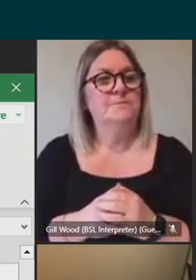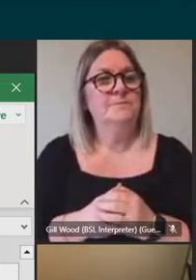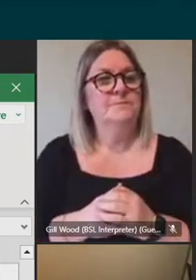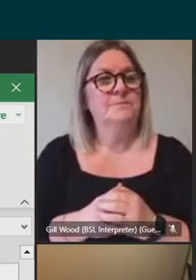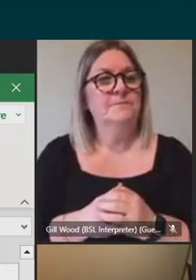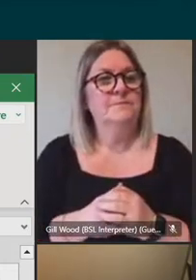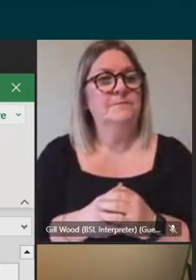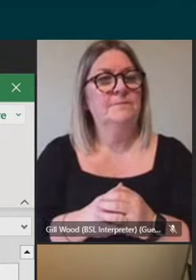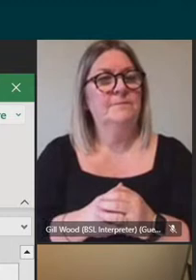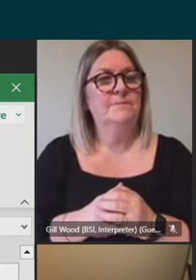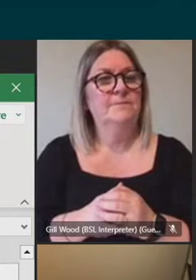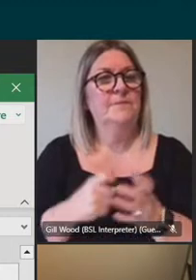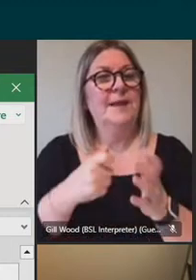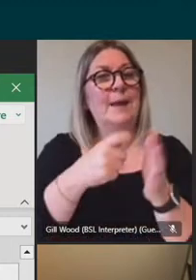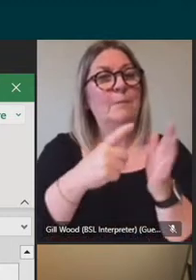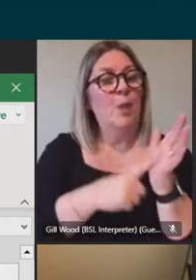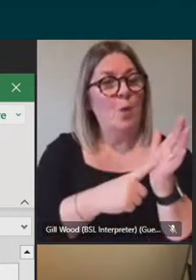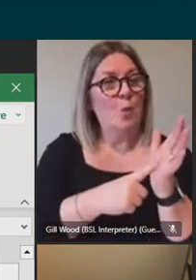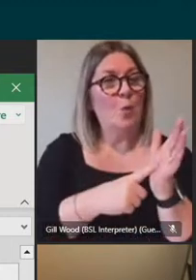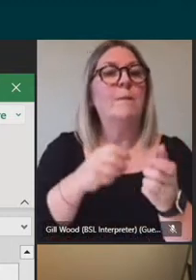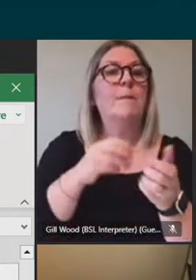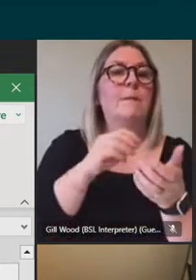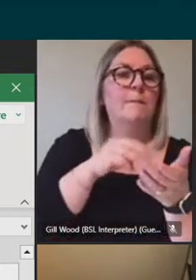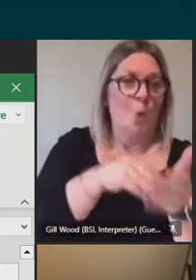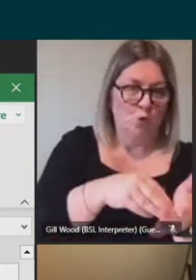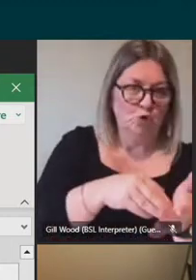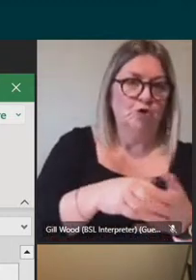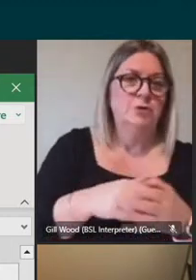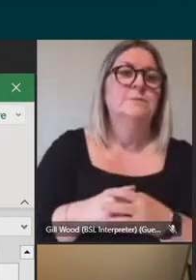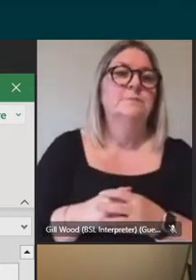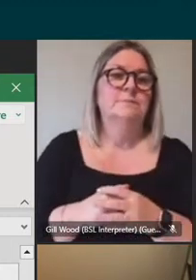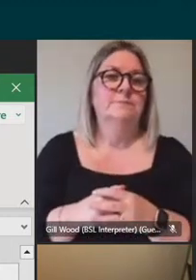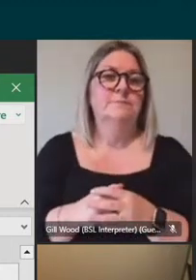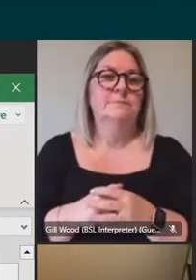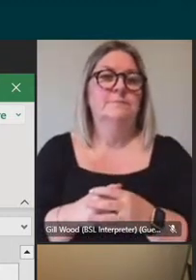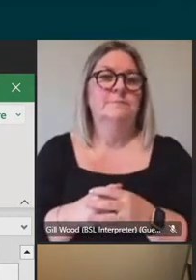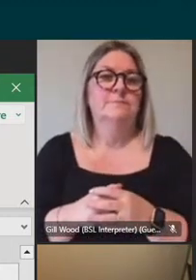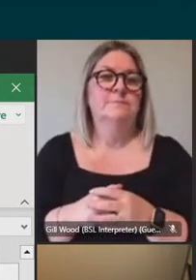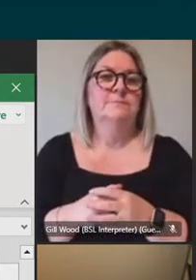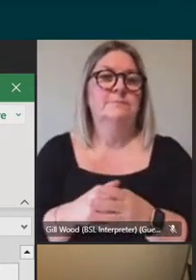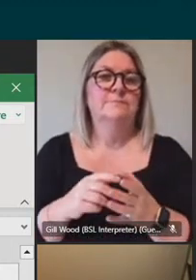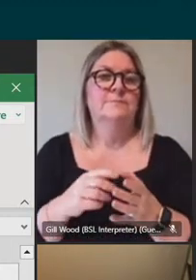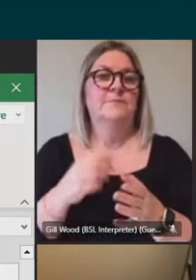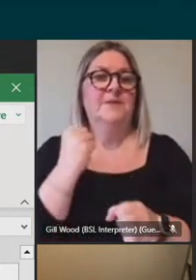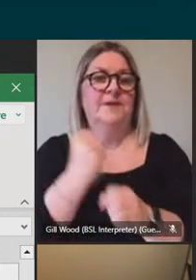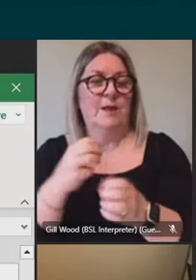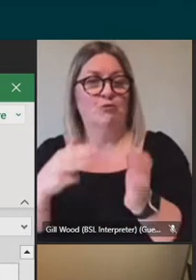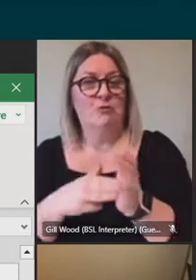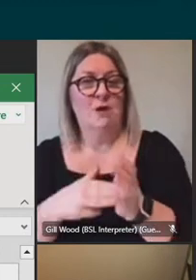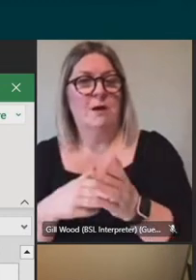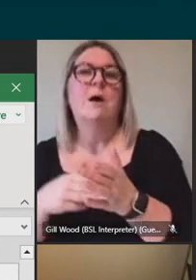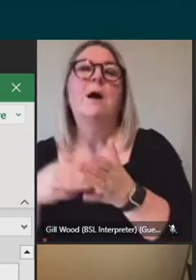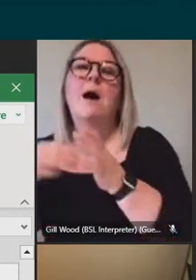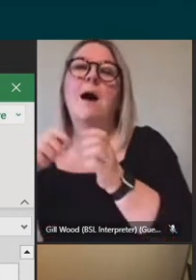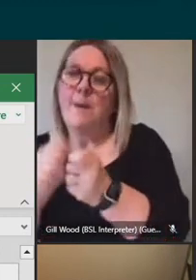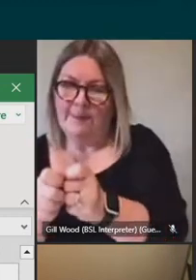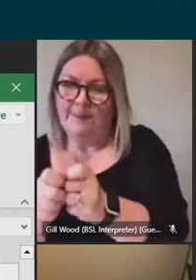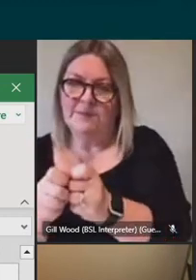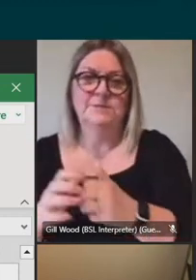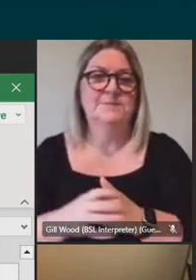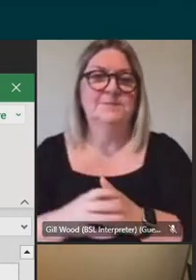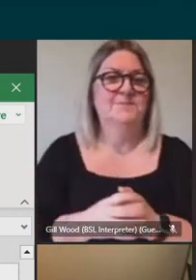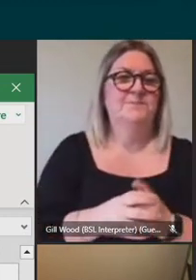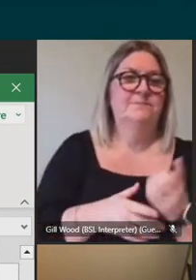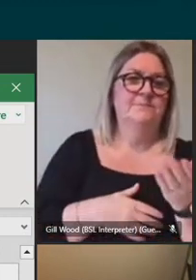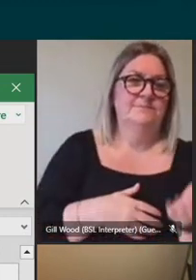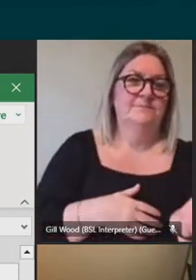Councillor Lowe. Motion. Councillor McGregor. Amendment. Councillor McCammon.